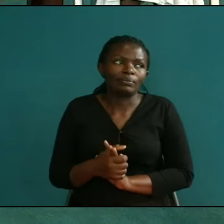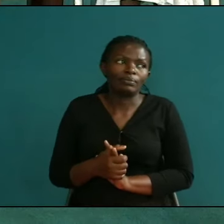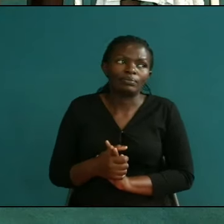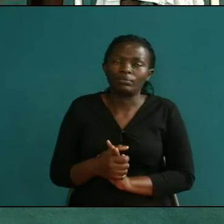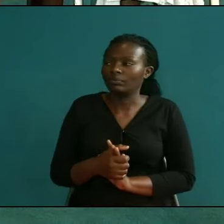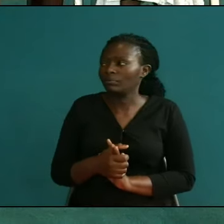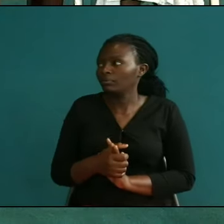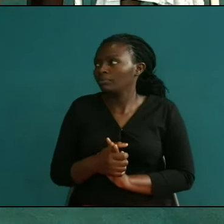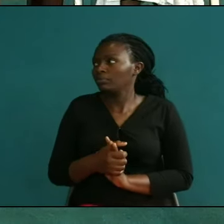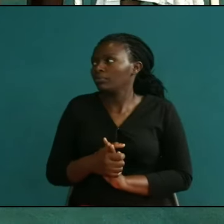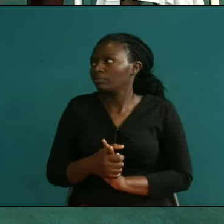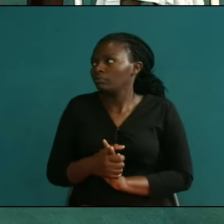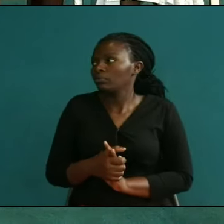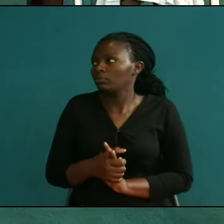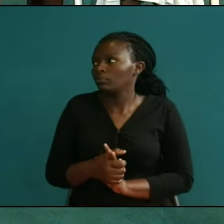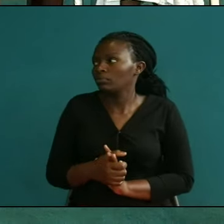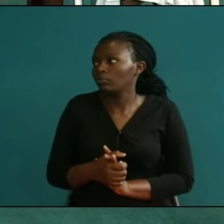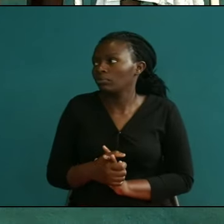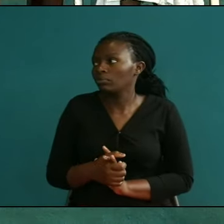next punchline.